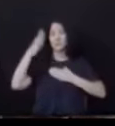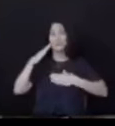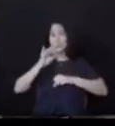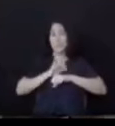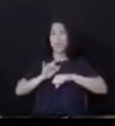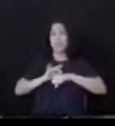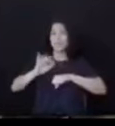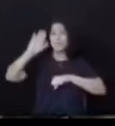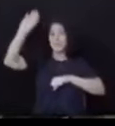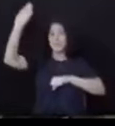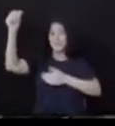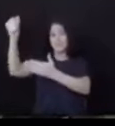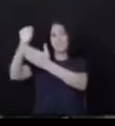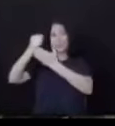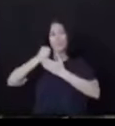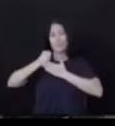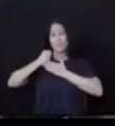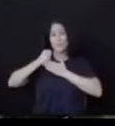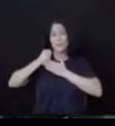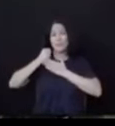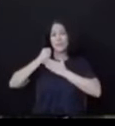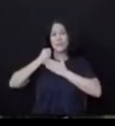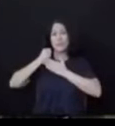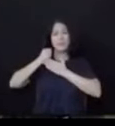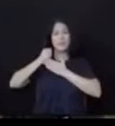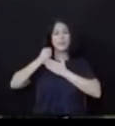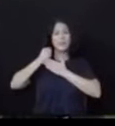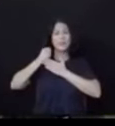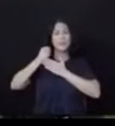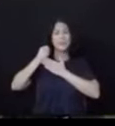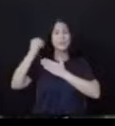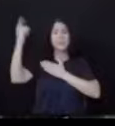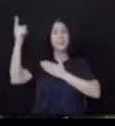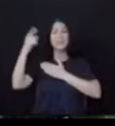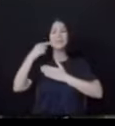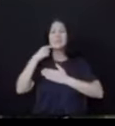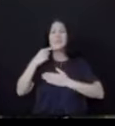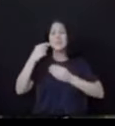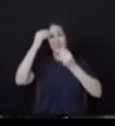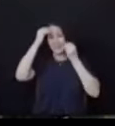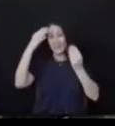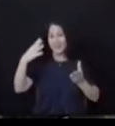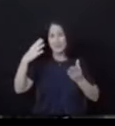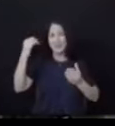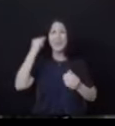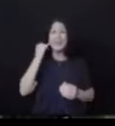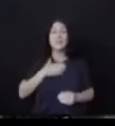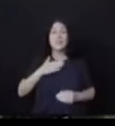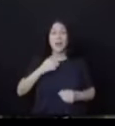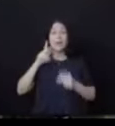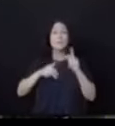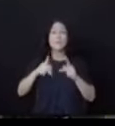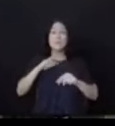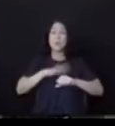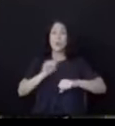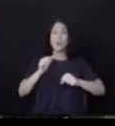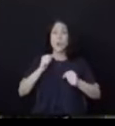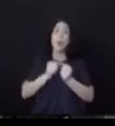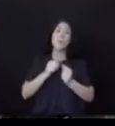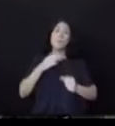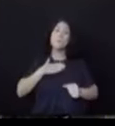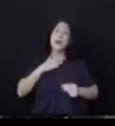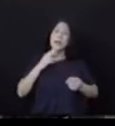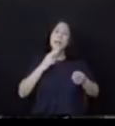to his aid he says if my people who are called by my name will humble